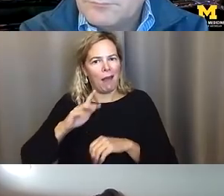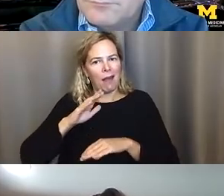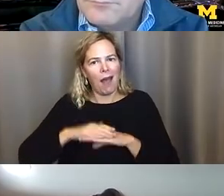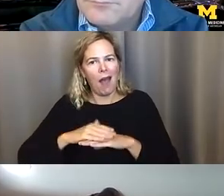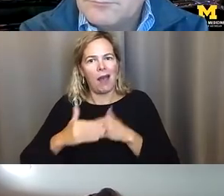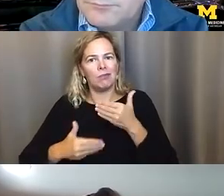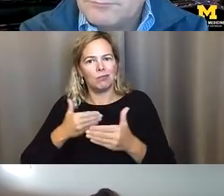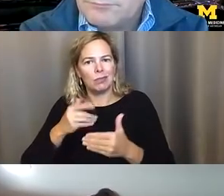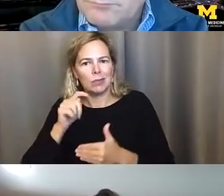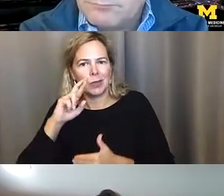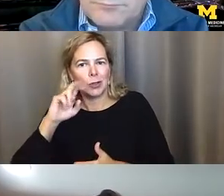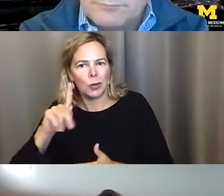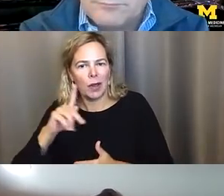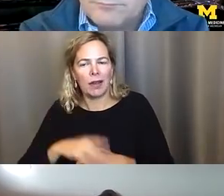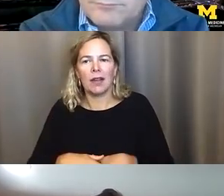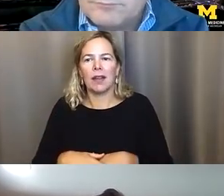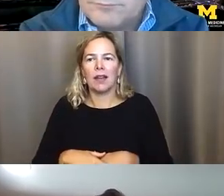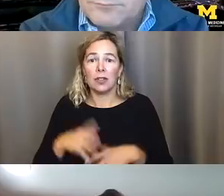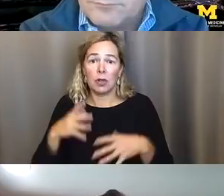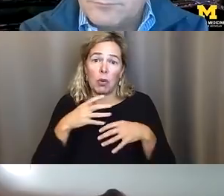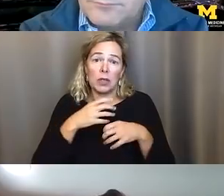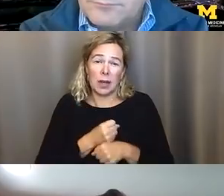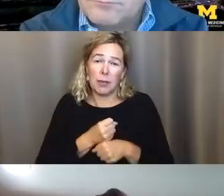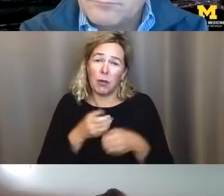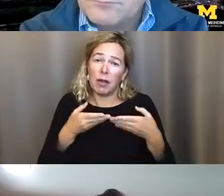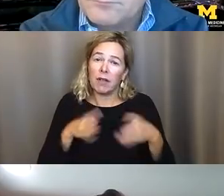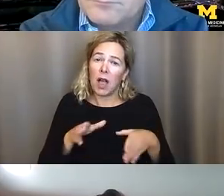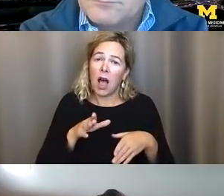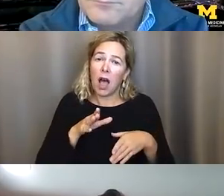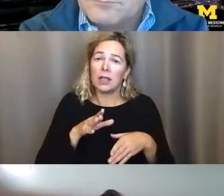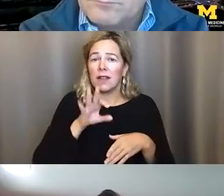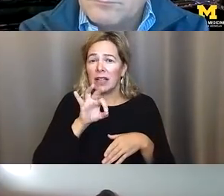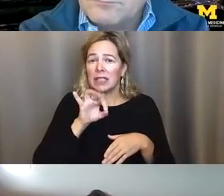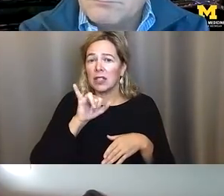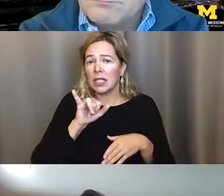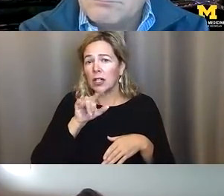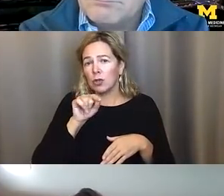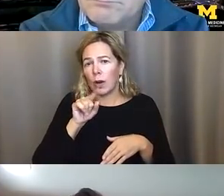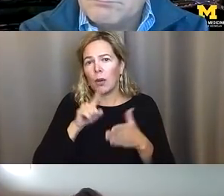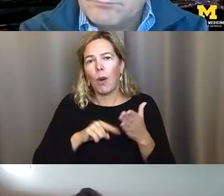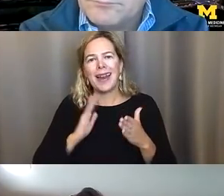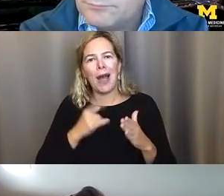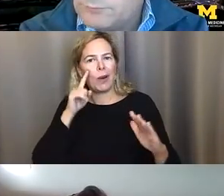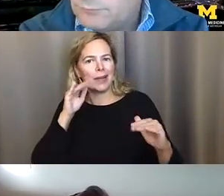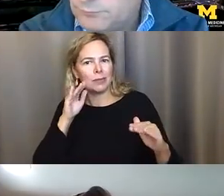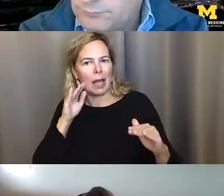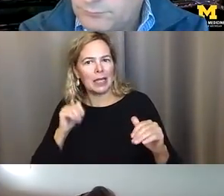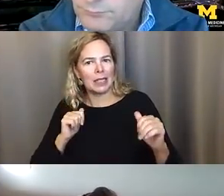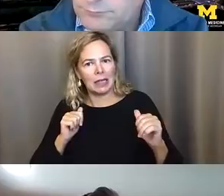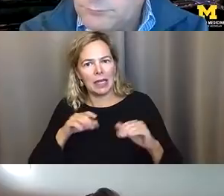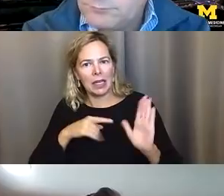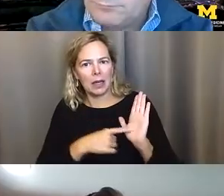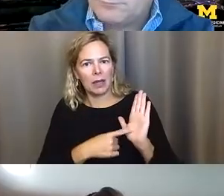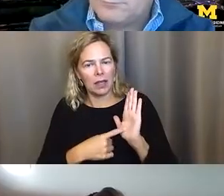summary, we will have lost fiscal year 20 in terms of expected performance and hopefully getting back on track this year.